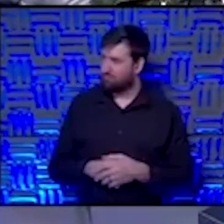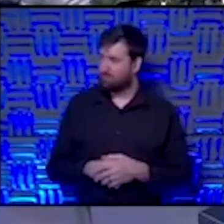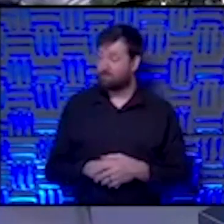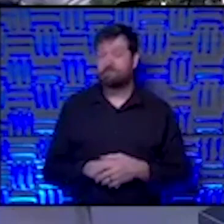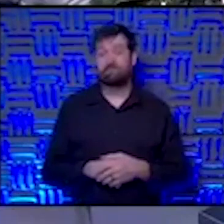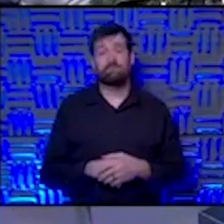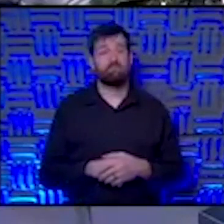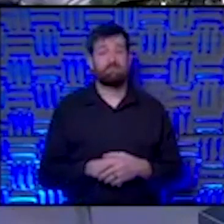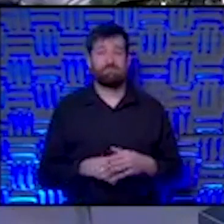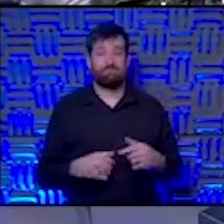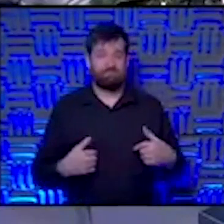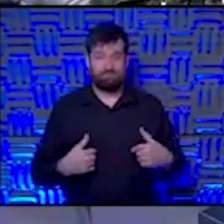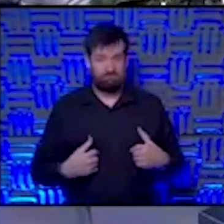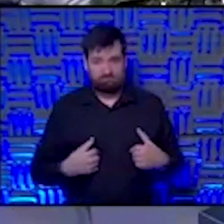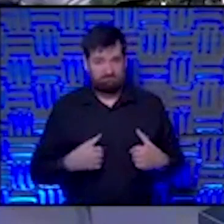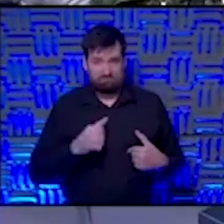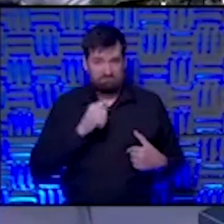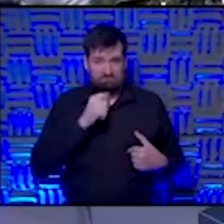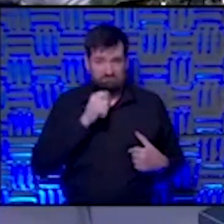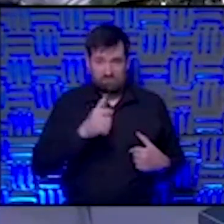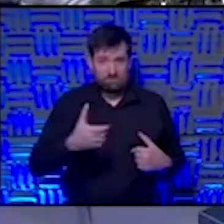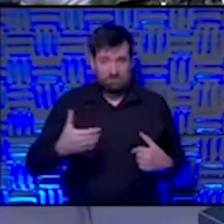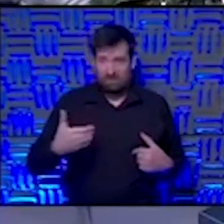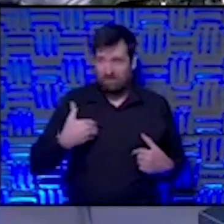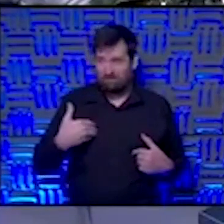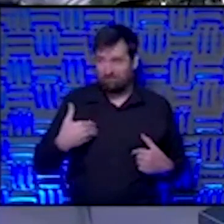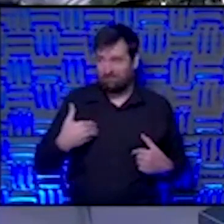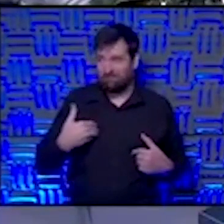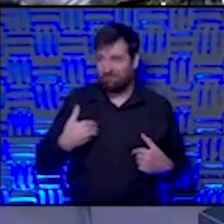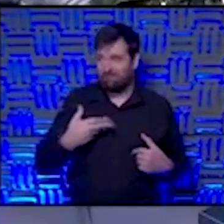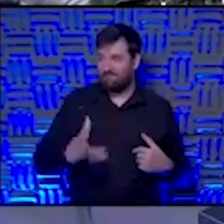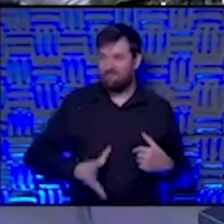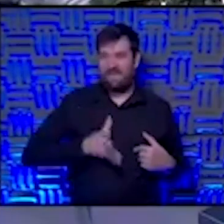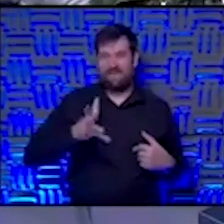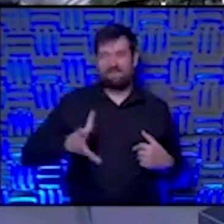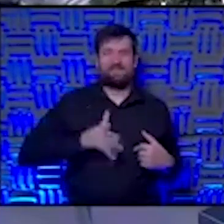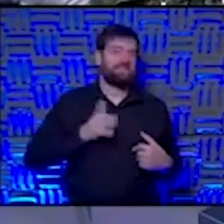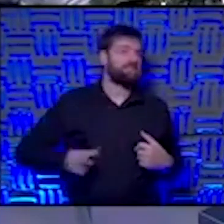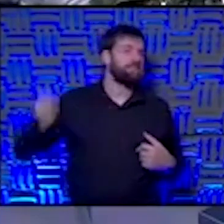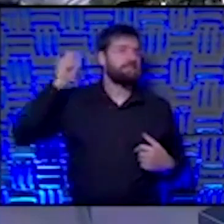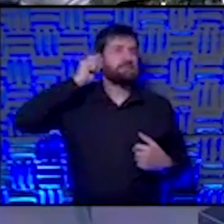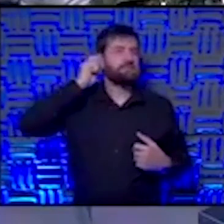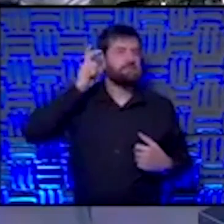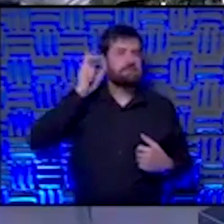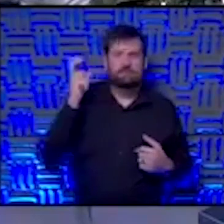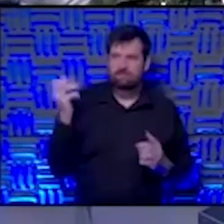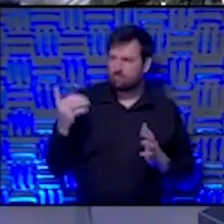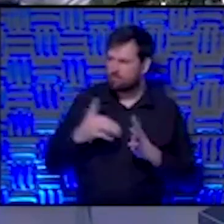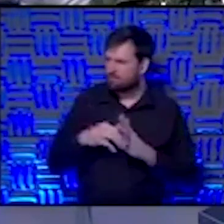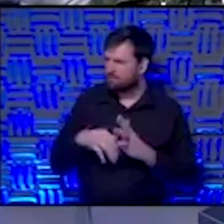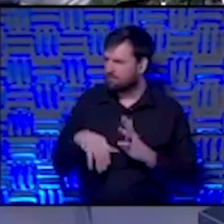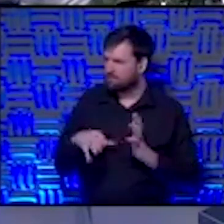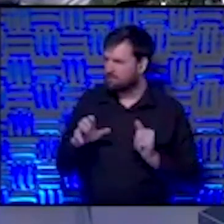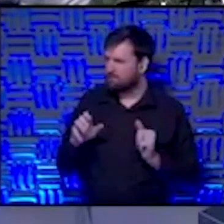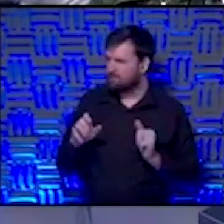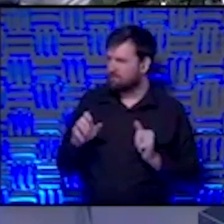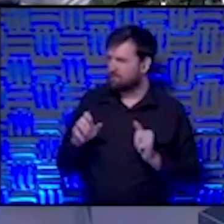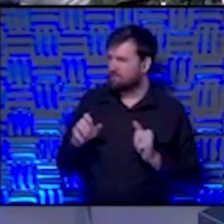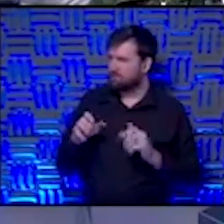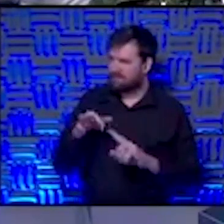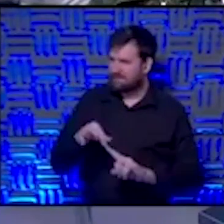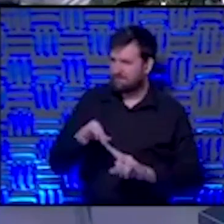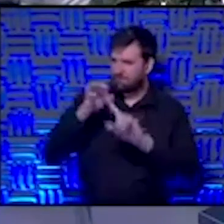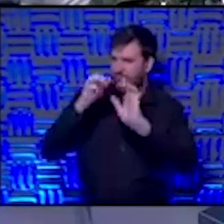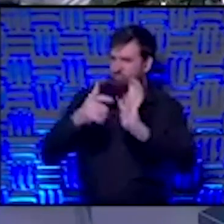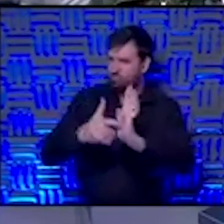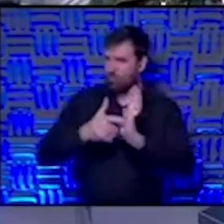So I don't have a fancy microphone. You'll have to repeat I do. the No. question. So the question I think in this case is, are there special requirements for masking?